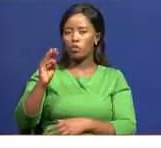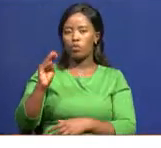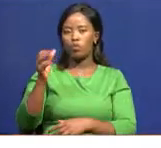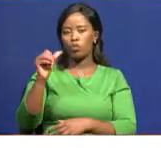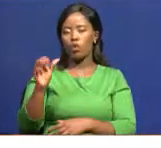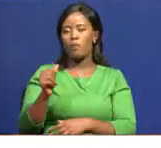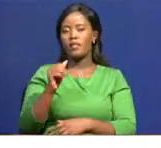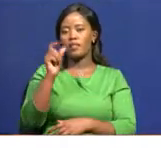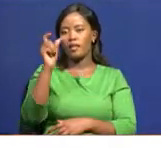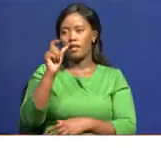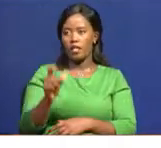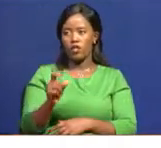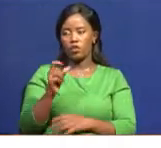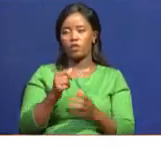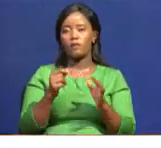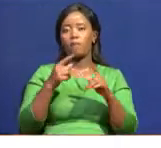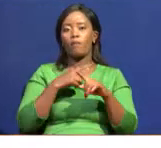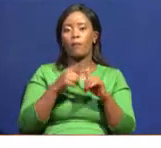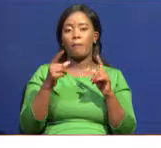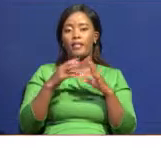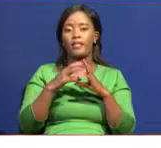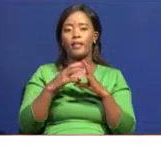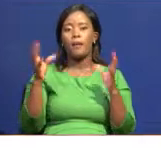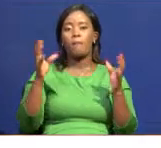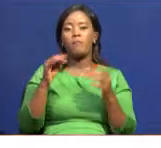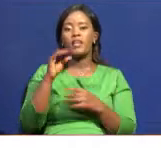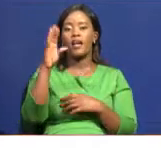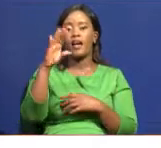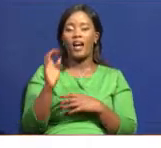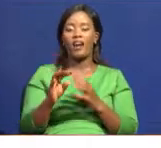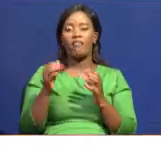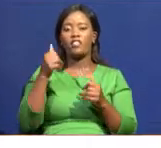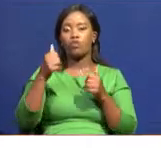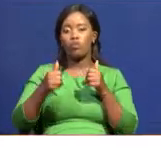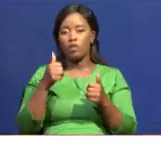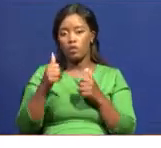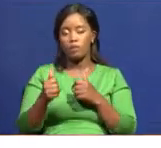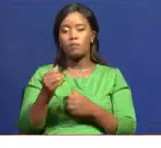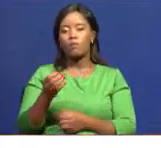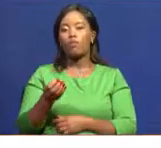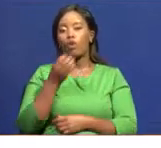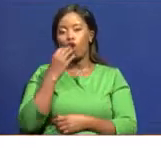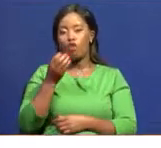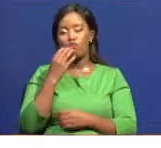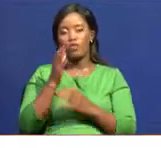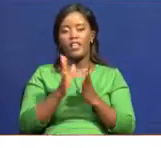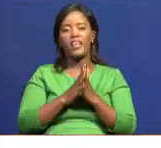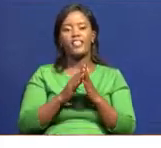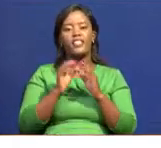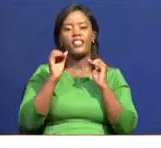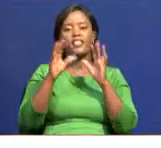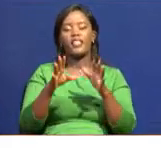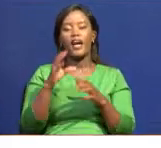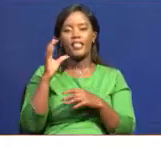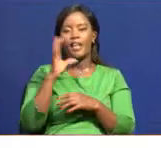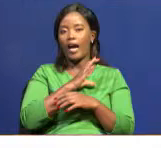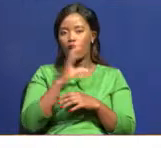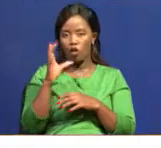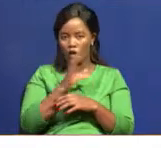about 24.2%. The bigger part of that average is on food and non-alcoholic beverages,